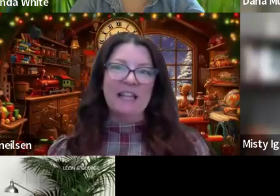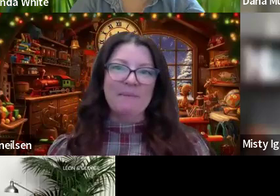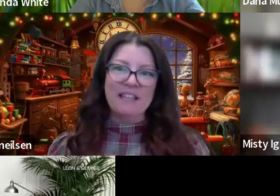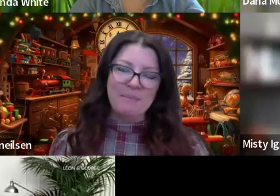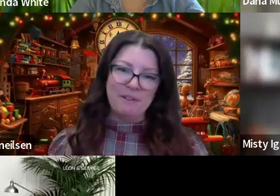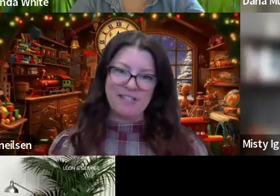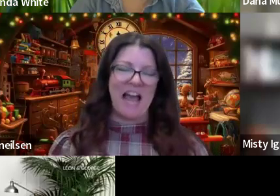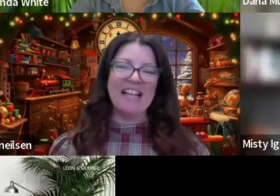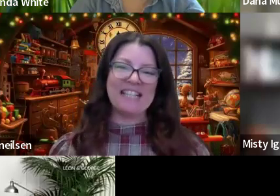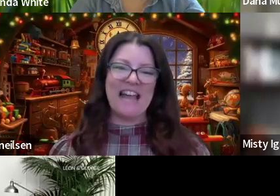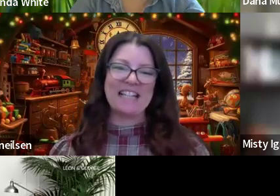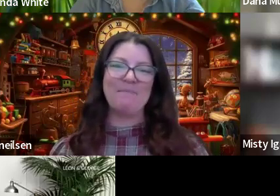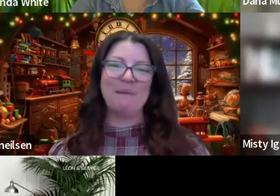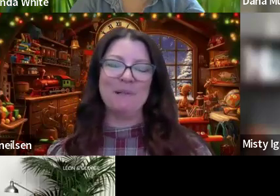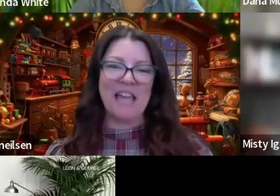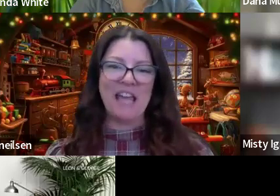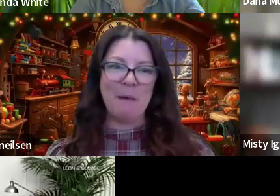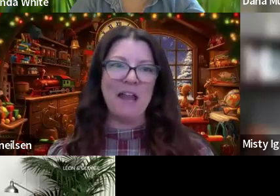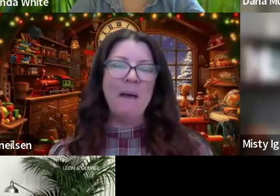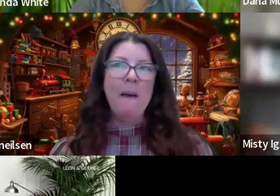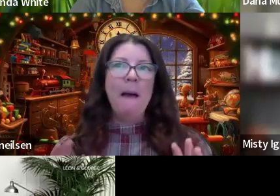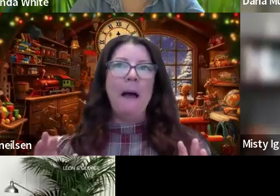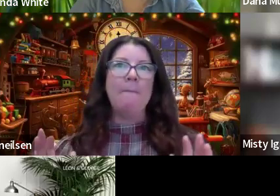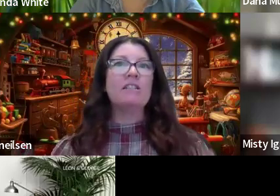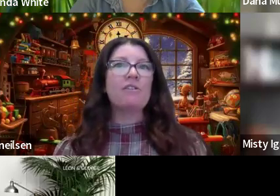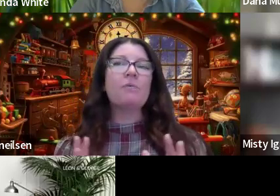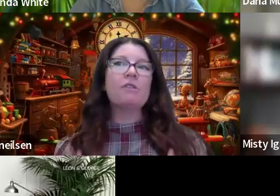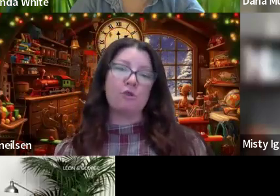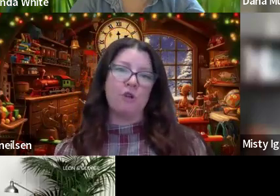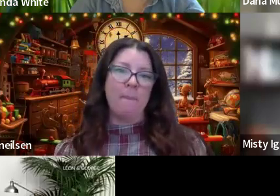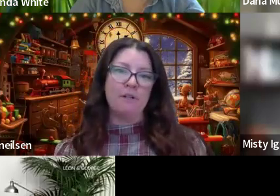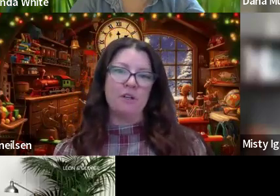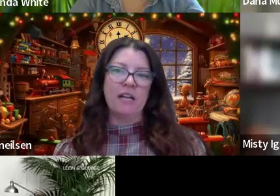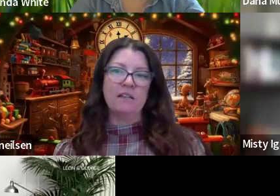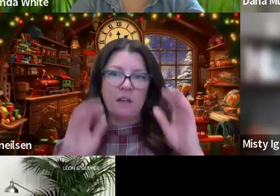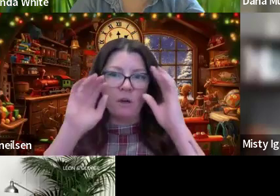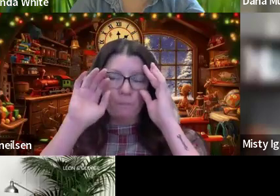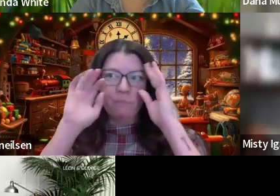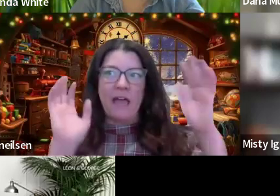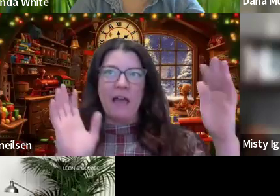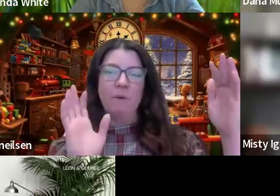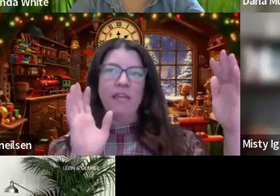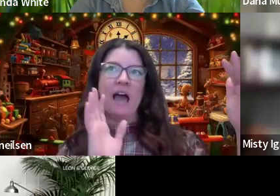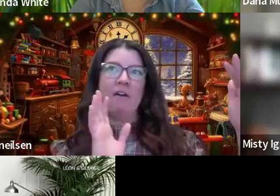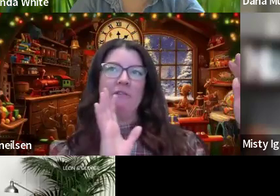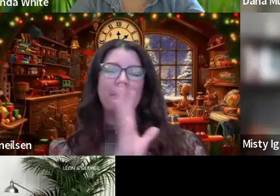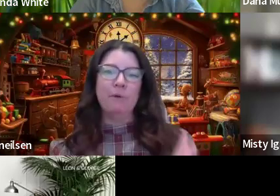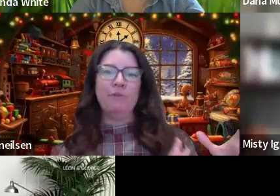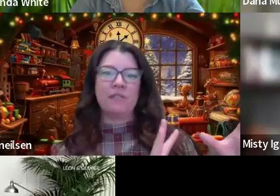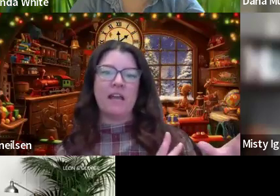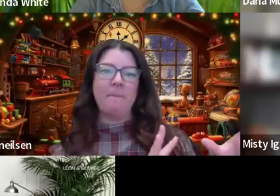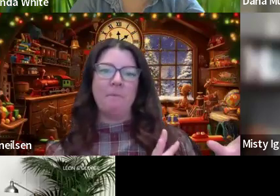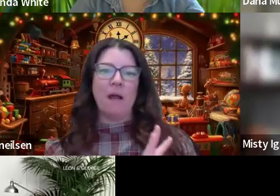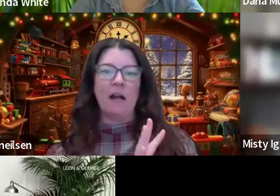combat that and limit the number of snacks that people take. But it's also a social opportunity. So we have